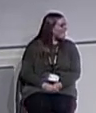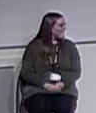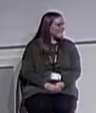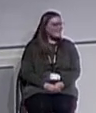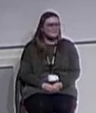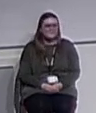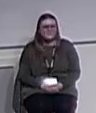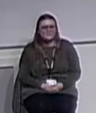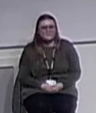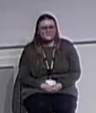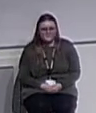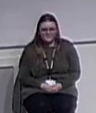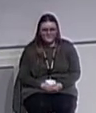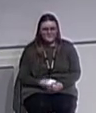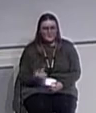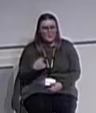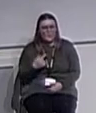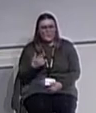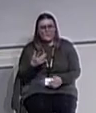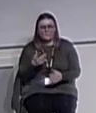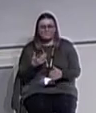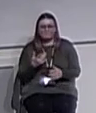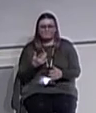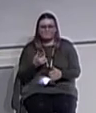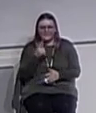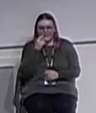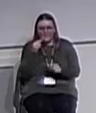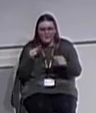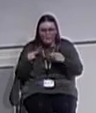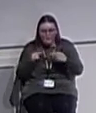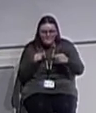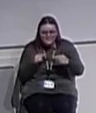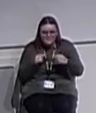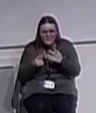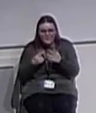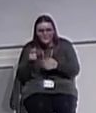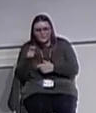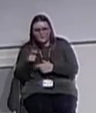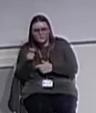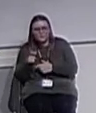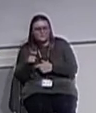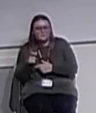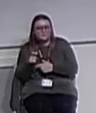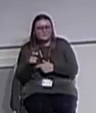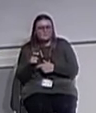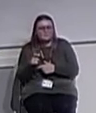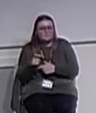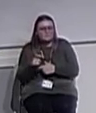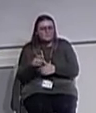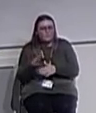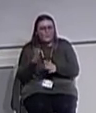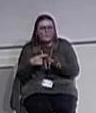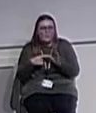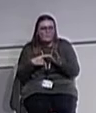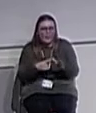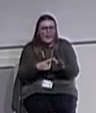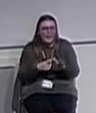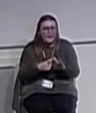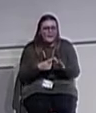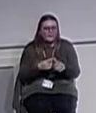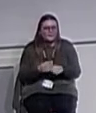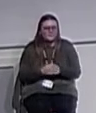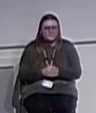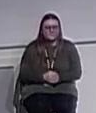other people going for these placements. We have quite a few in Germany, in research biotech companies